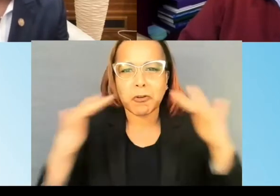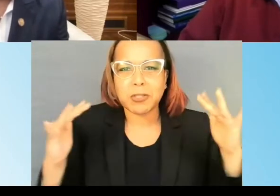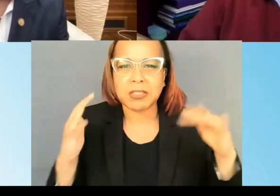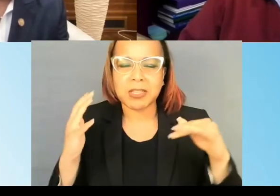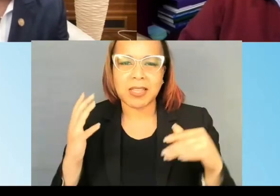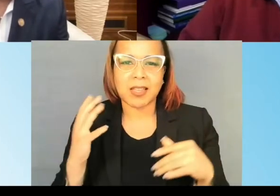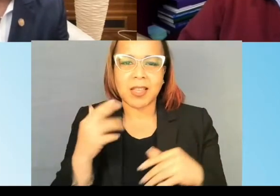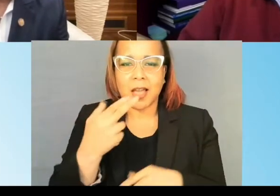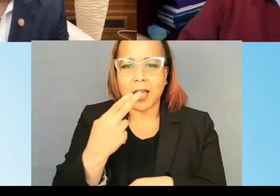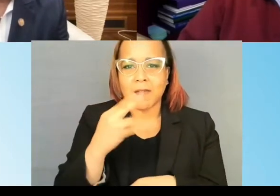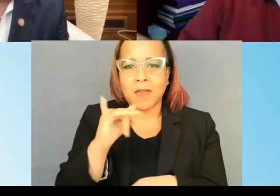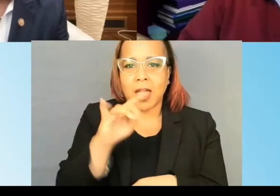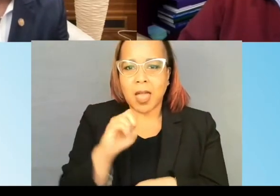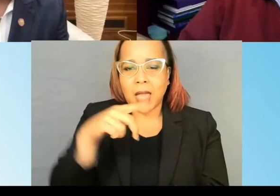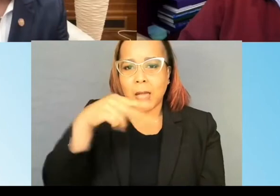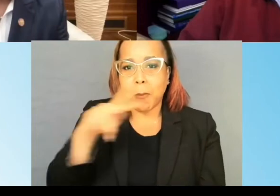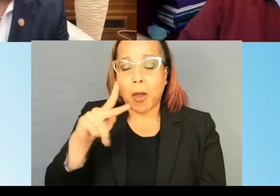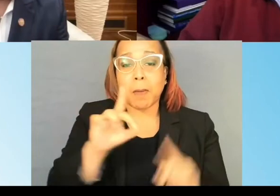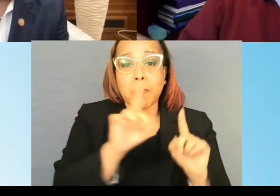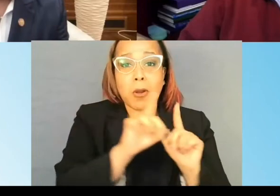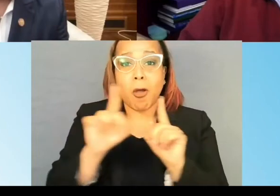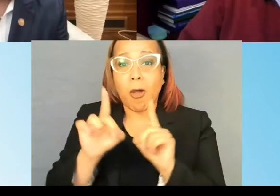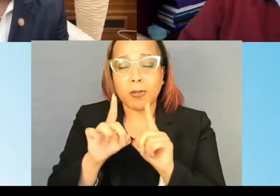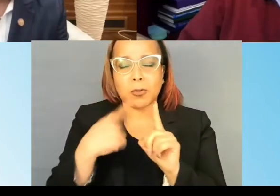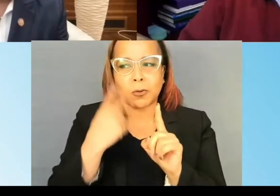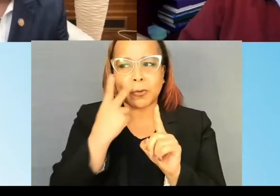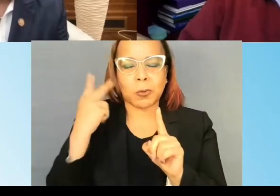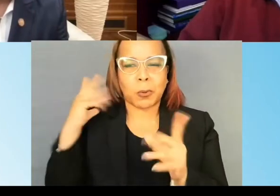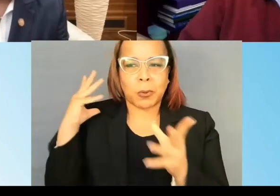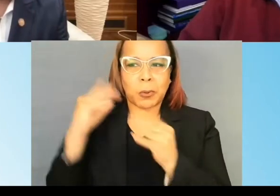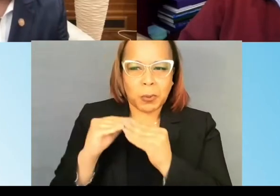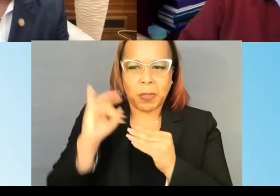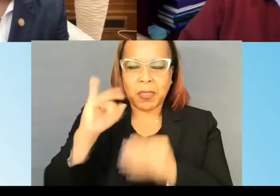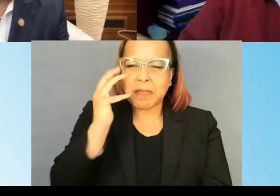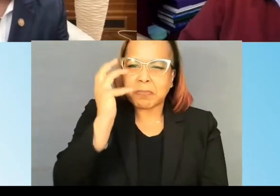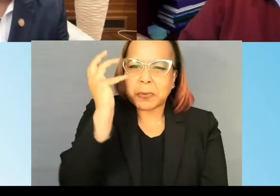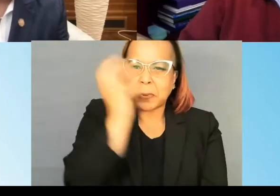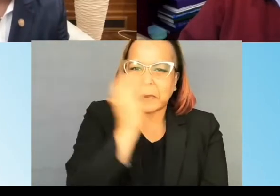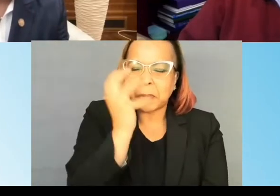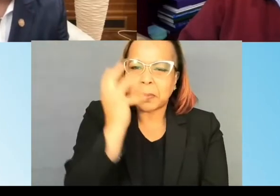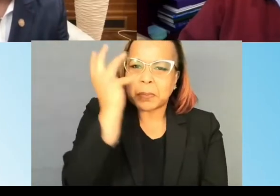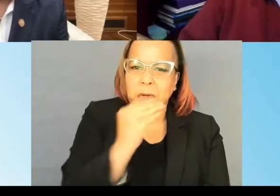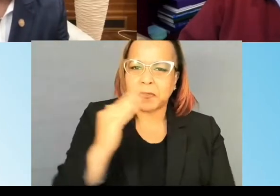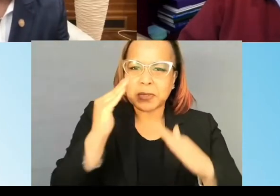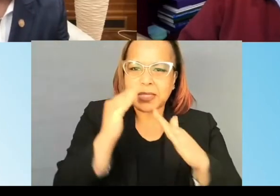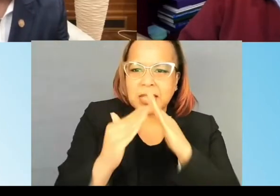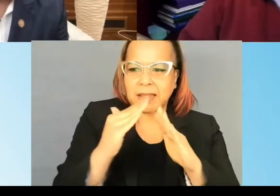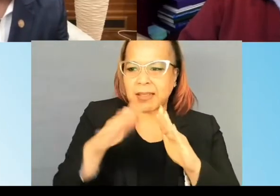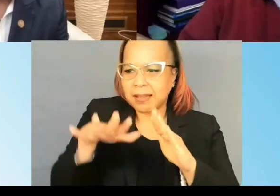Hyde Park, but also looked back on this majestic city and a beautiful lake.